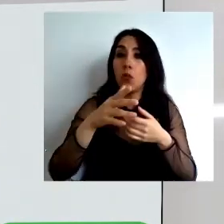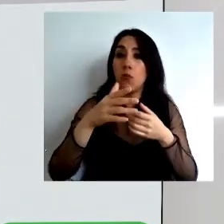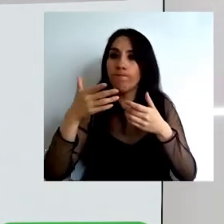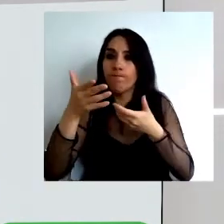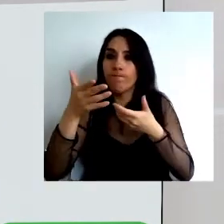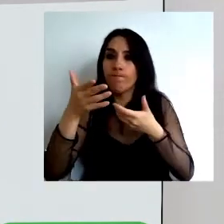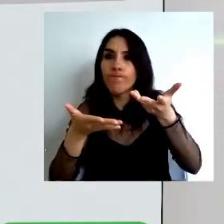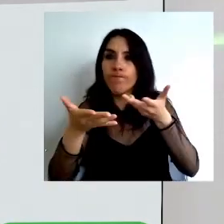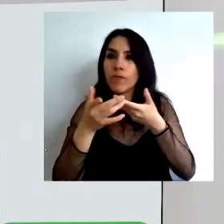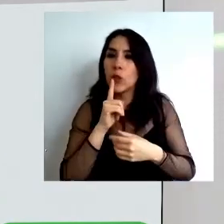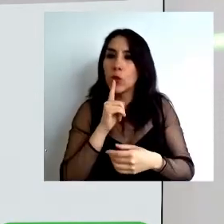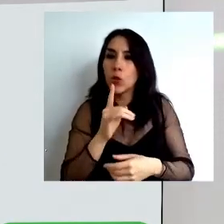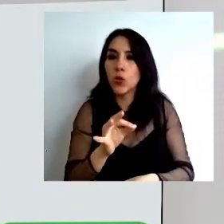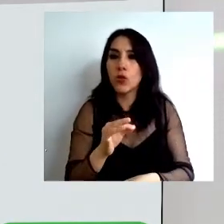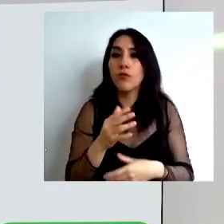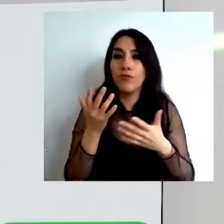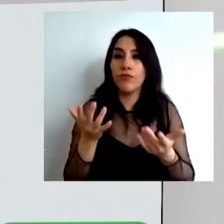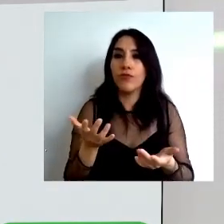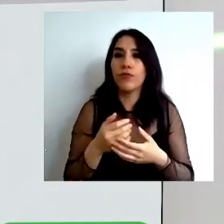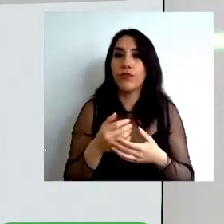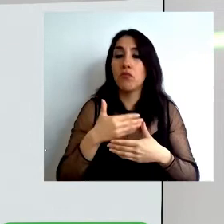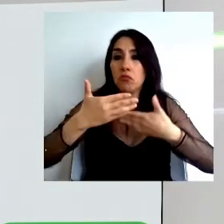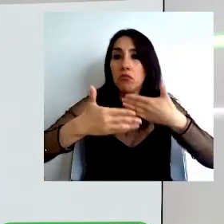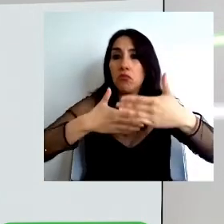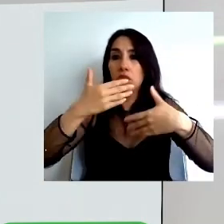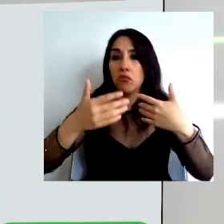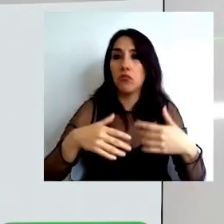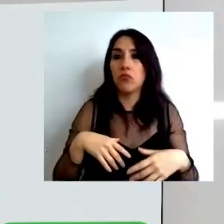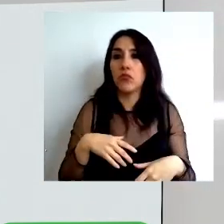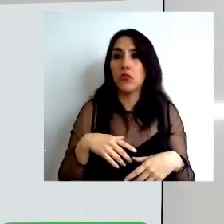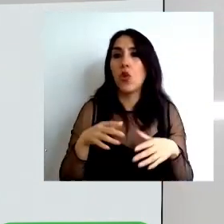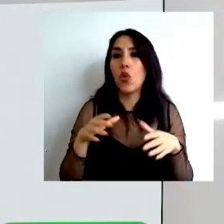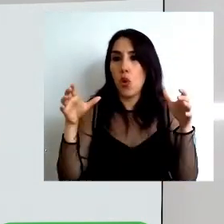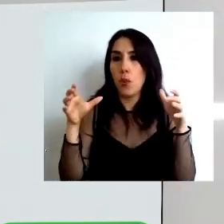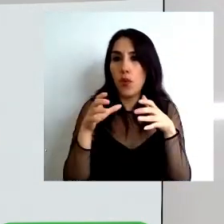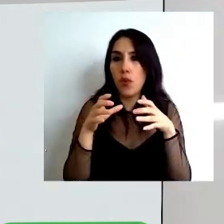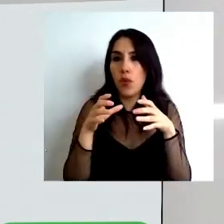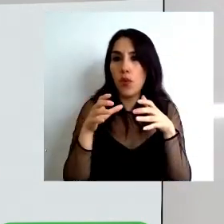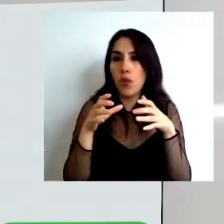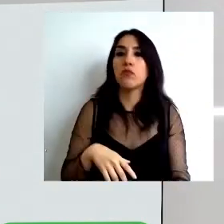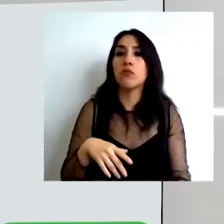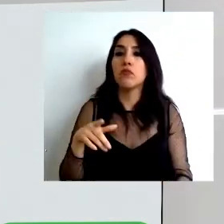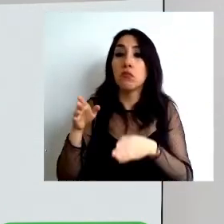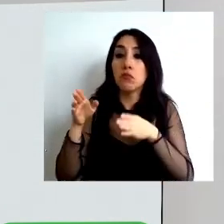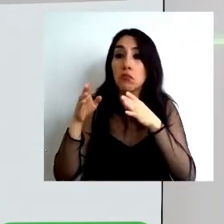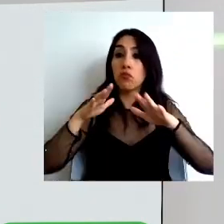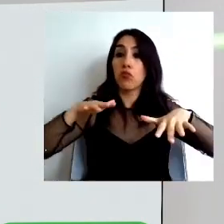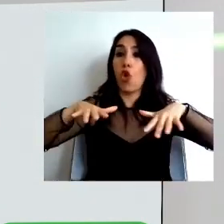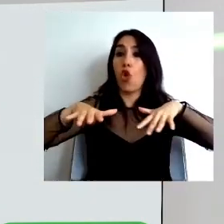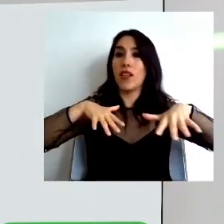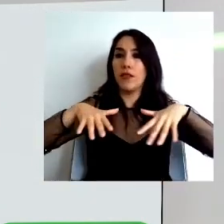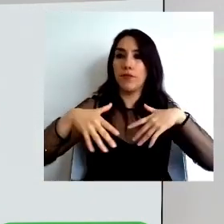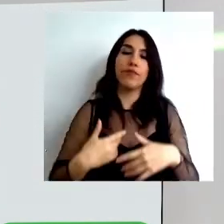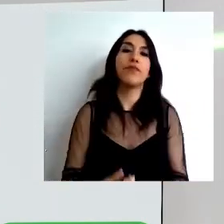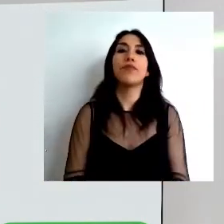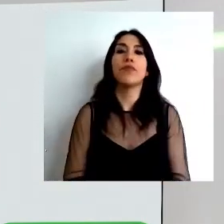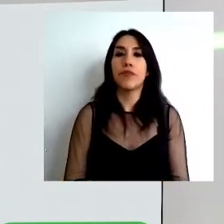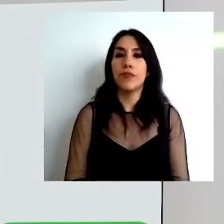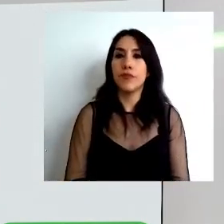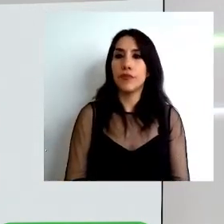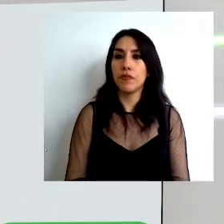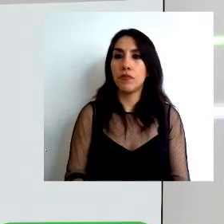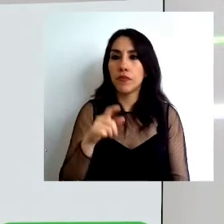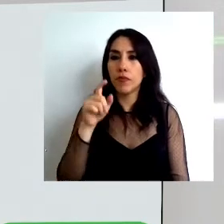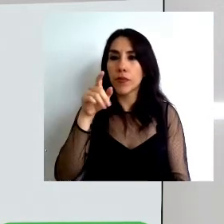capacity. So does this really fit within your strategic priorities? Do you have the resources, human resources, but also